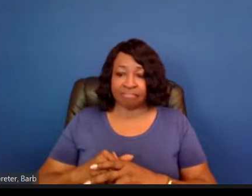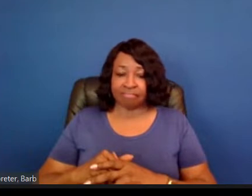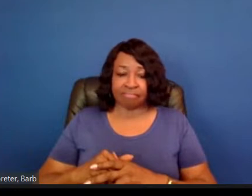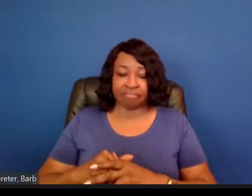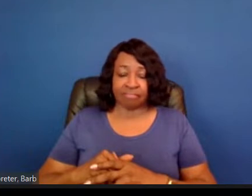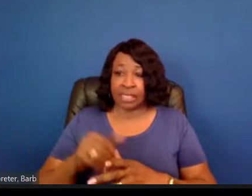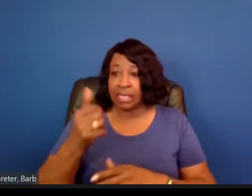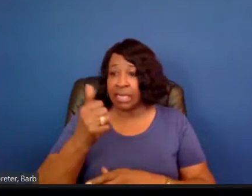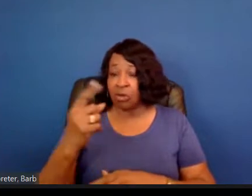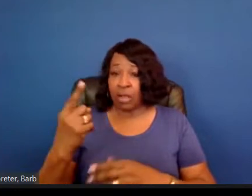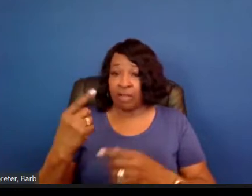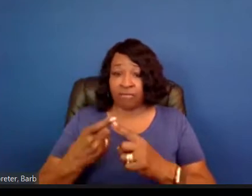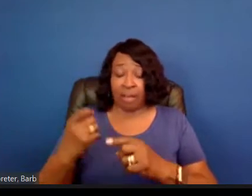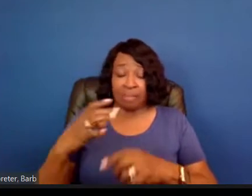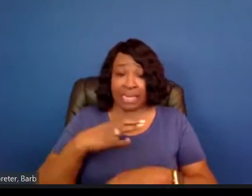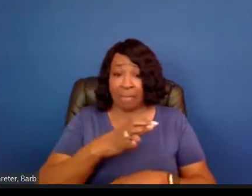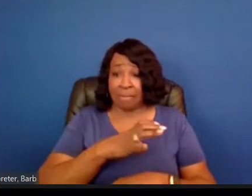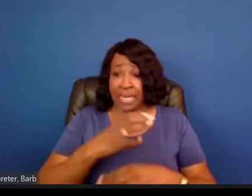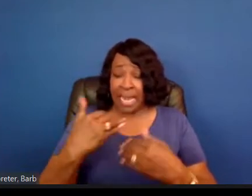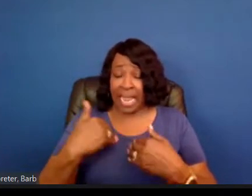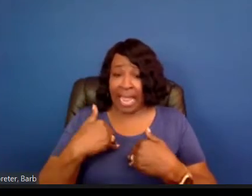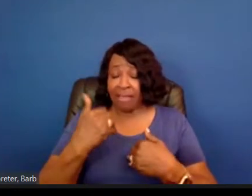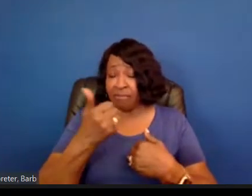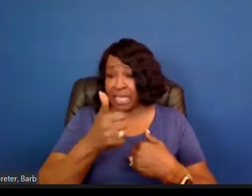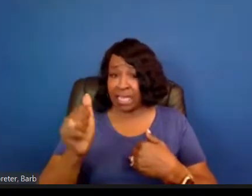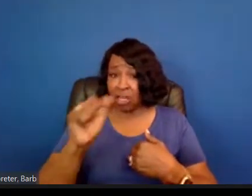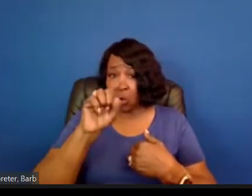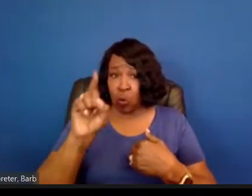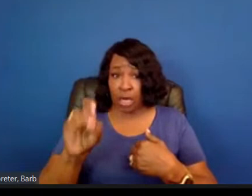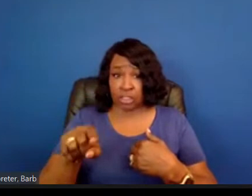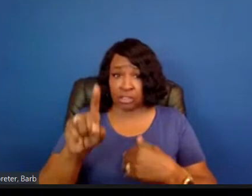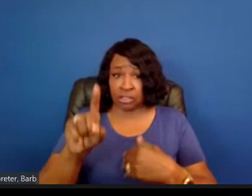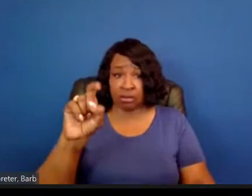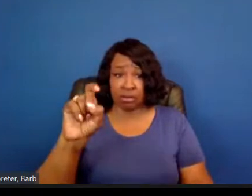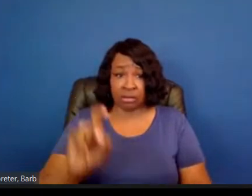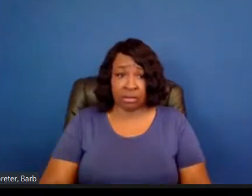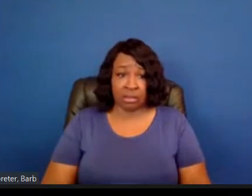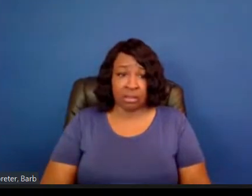Does anyone from the committee have any questions?